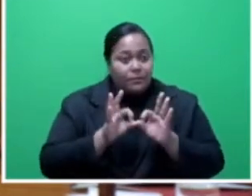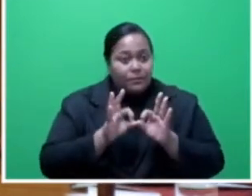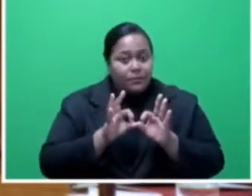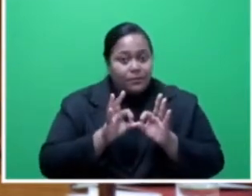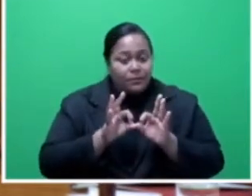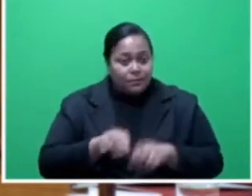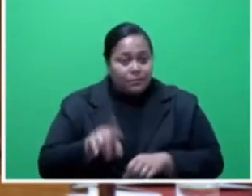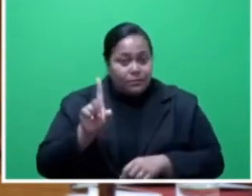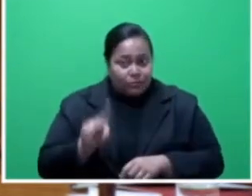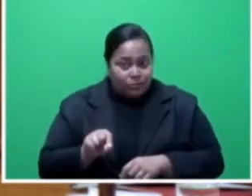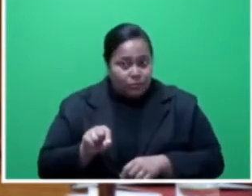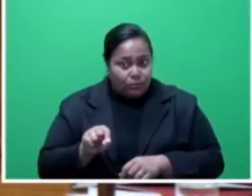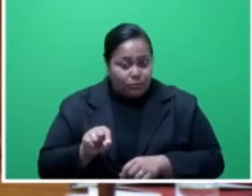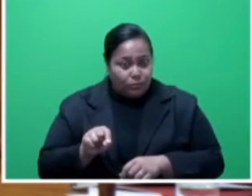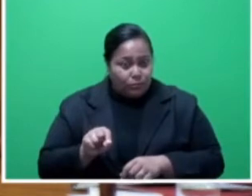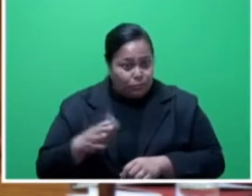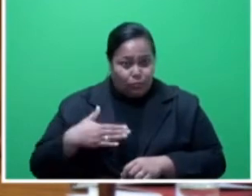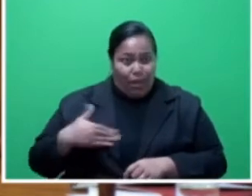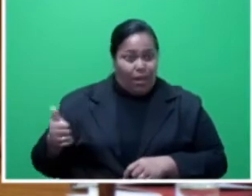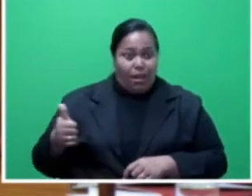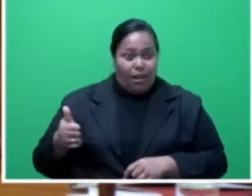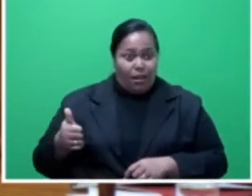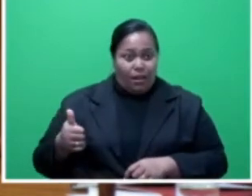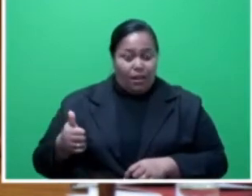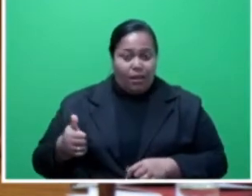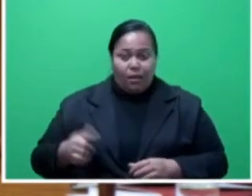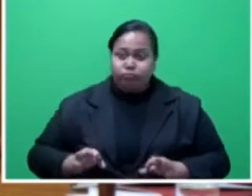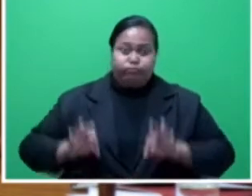well, exceptionally well, in the role